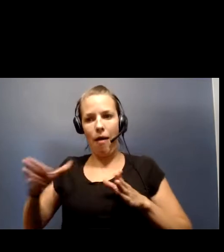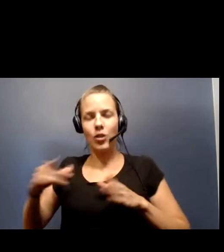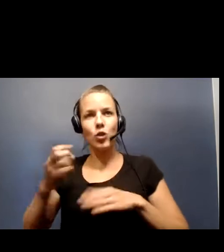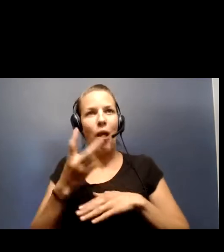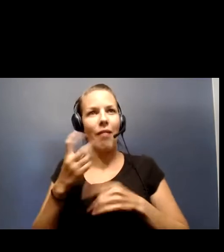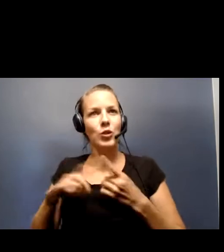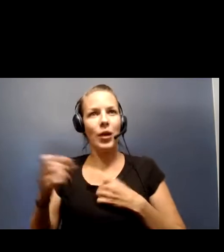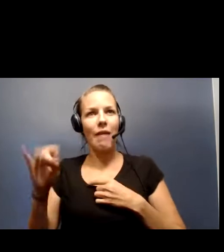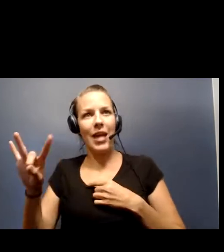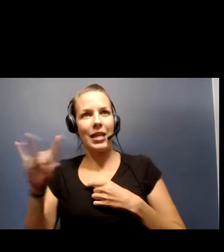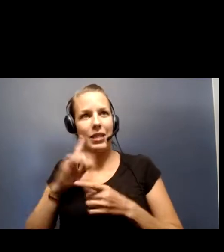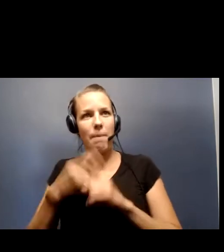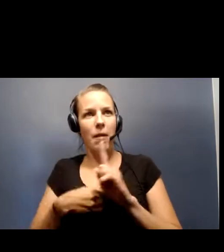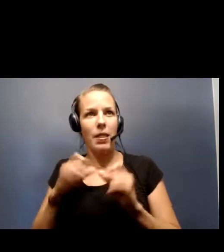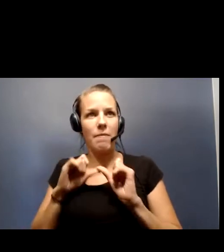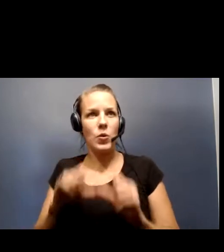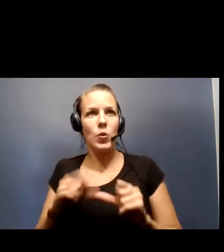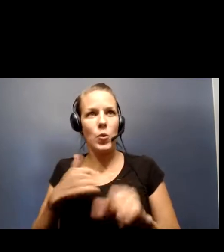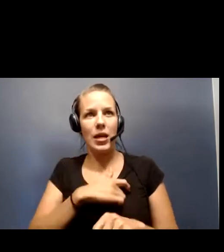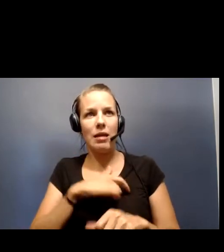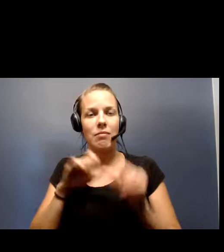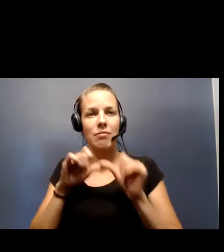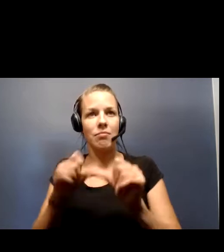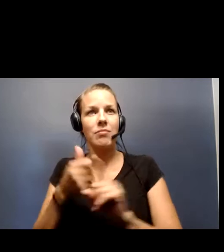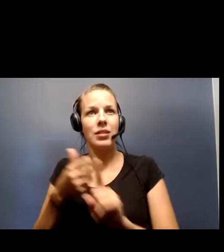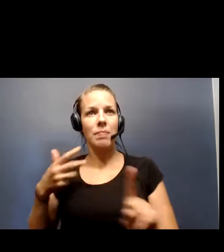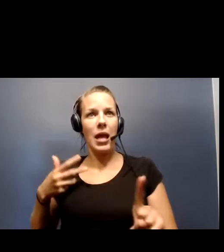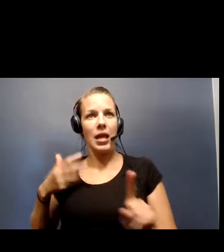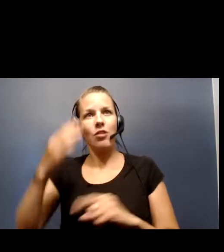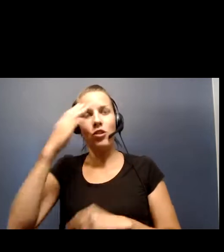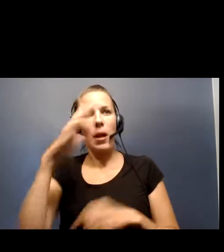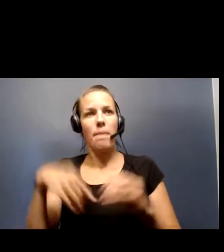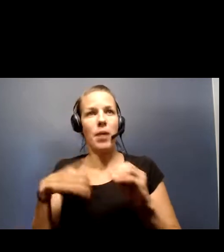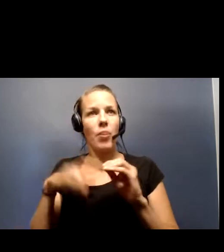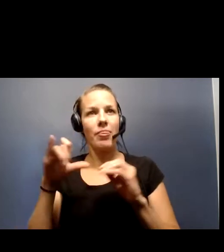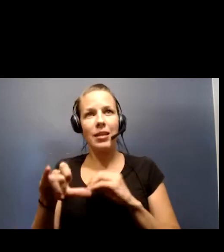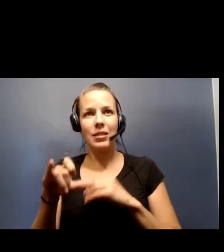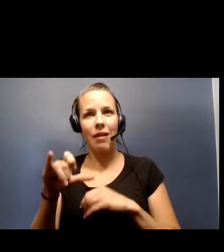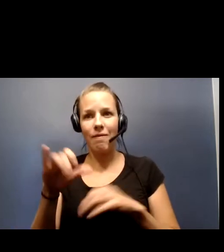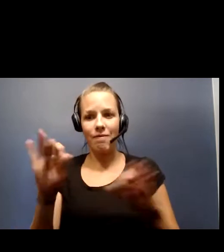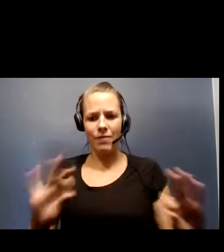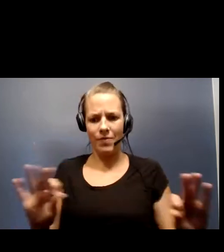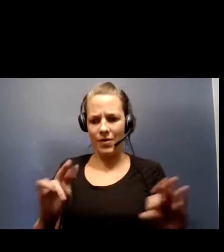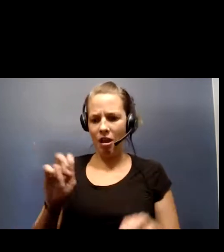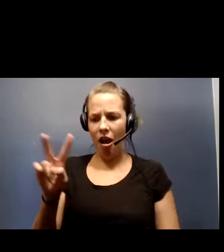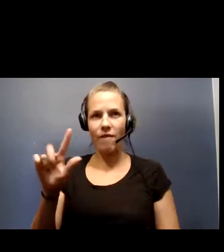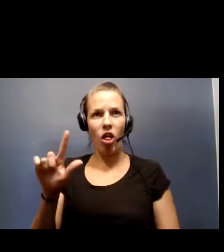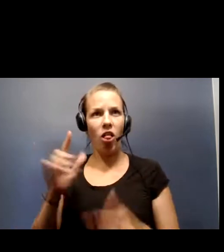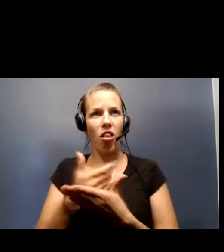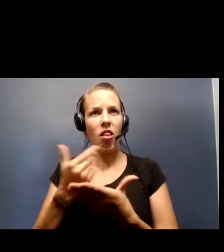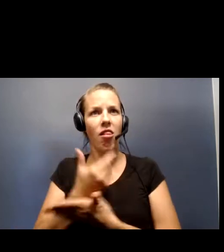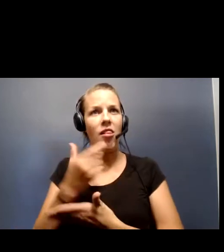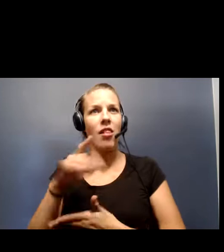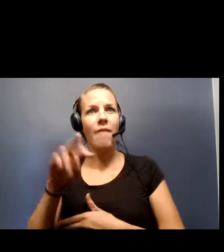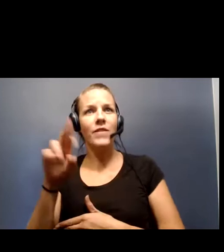months of vigilance, that we would be continuously expanding our knowledge about this novel virus, discovering effective treatments,